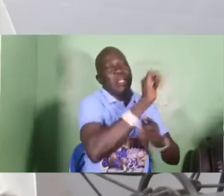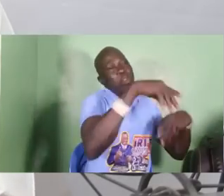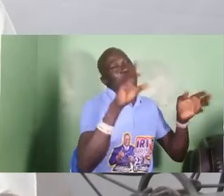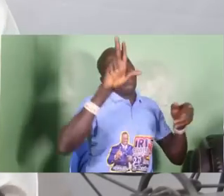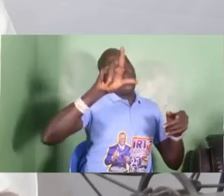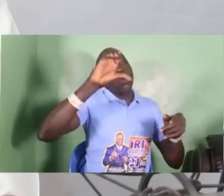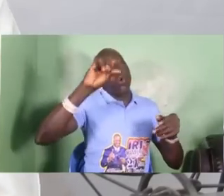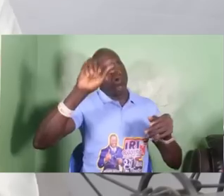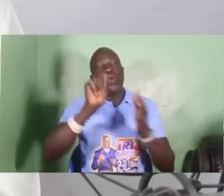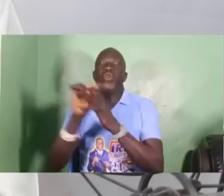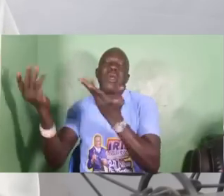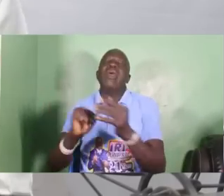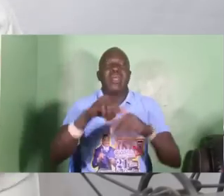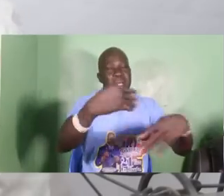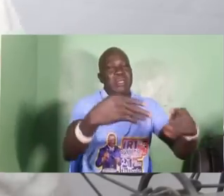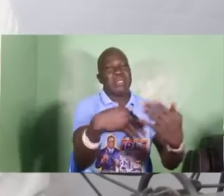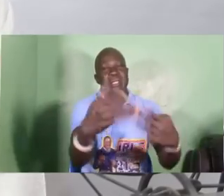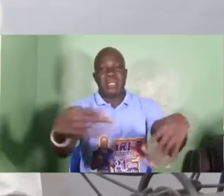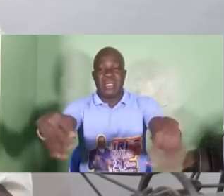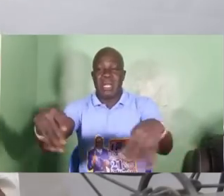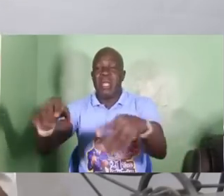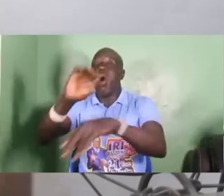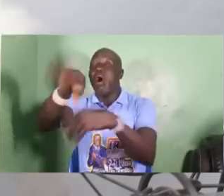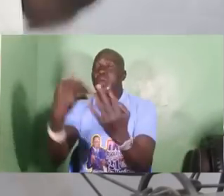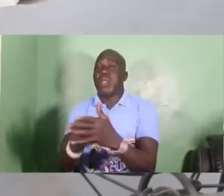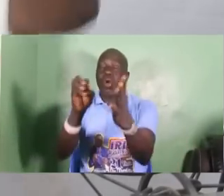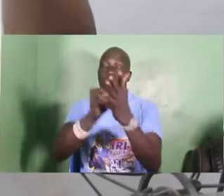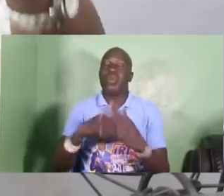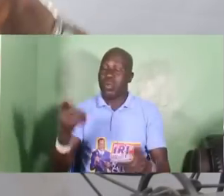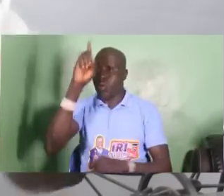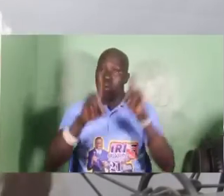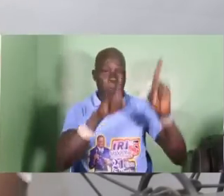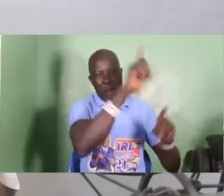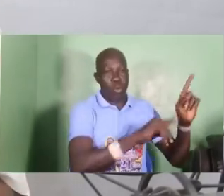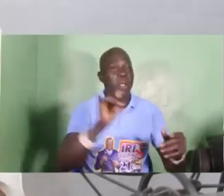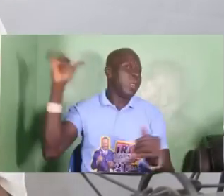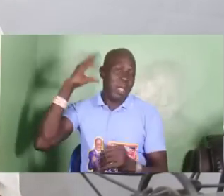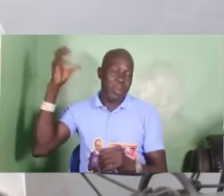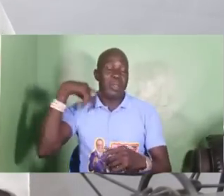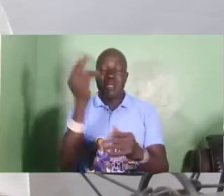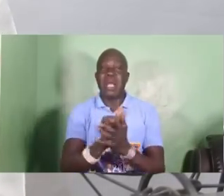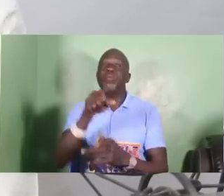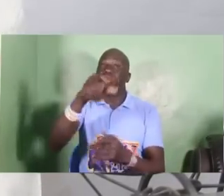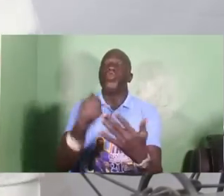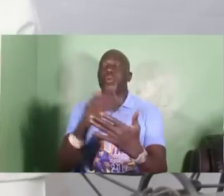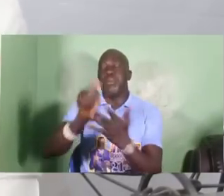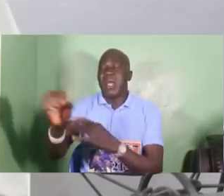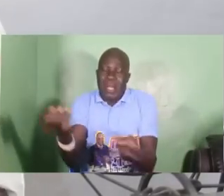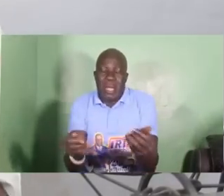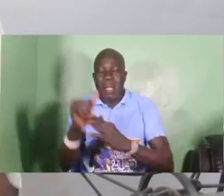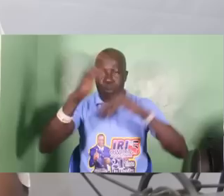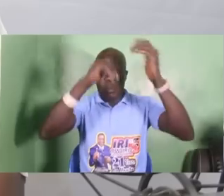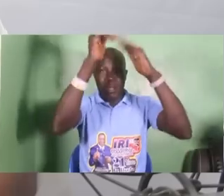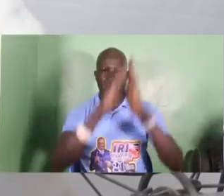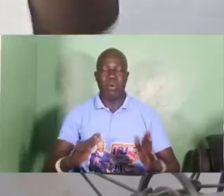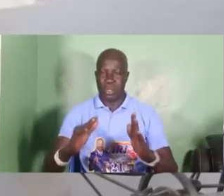if you bring loads into your house, he can be selling his load one by one. Hear me, sir. For those of you that